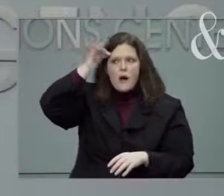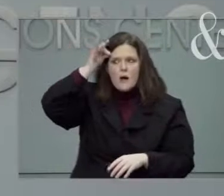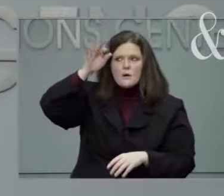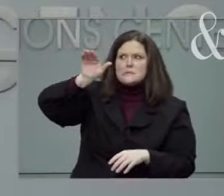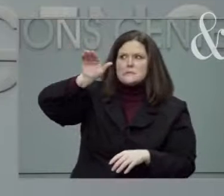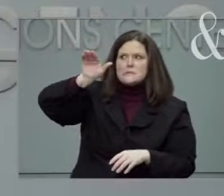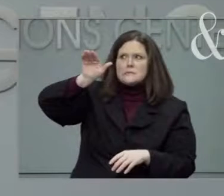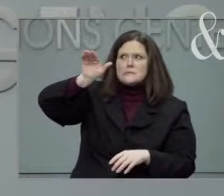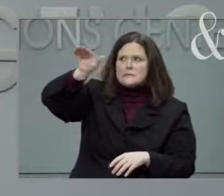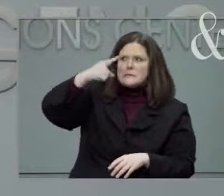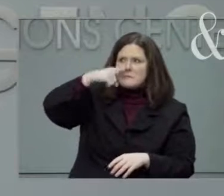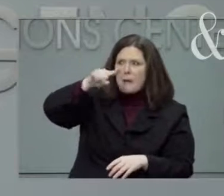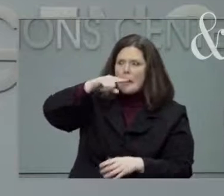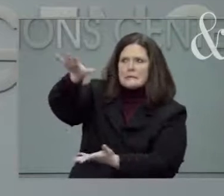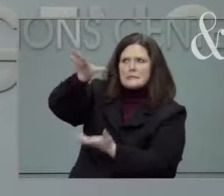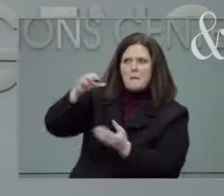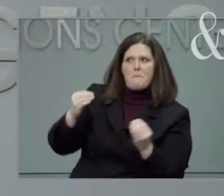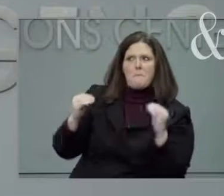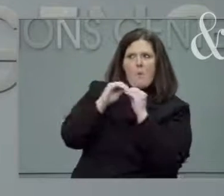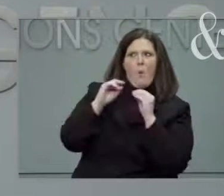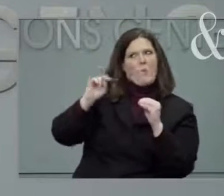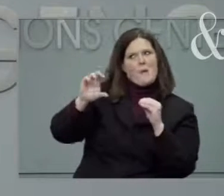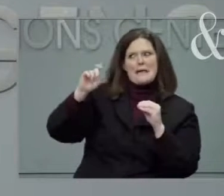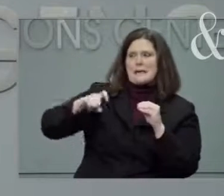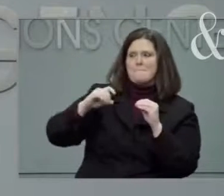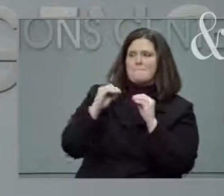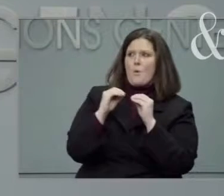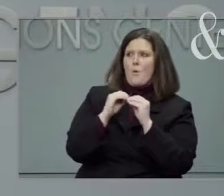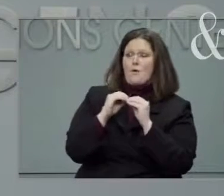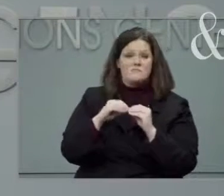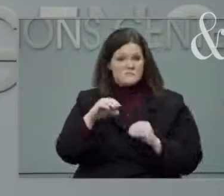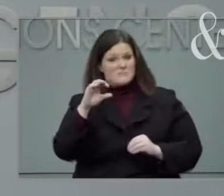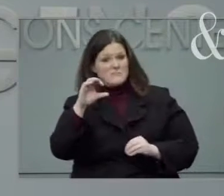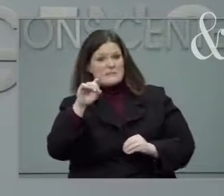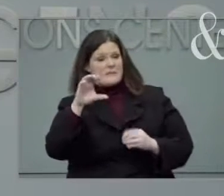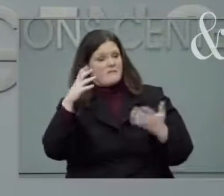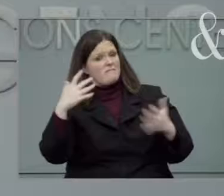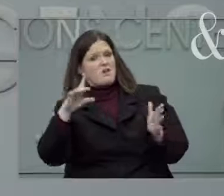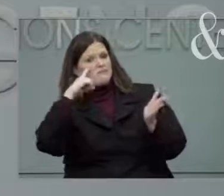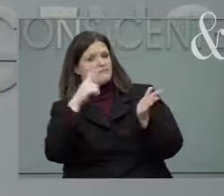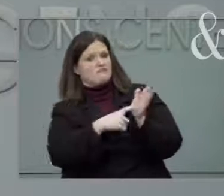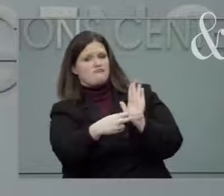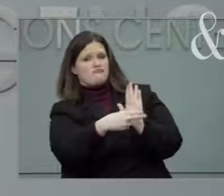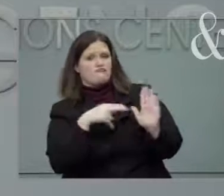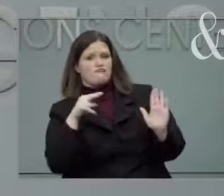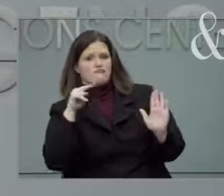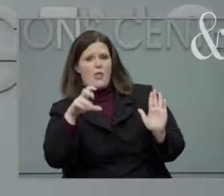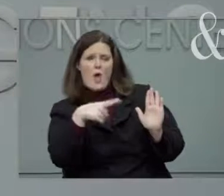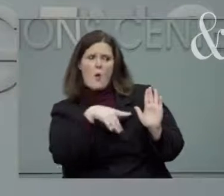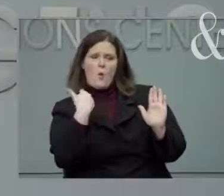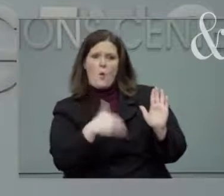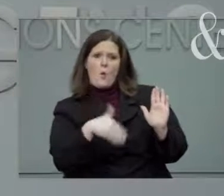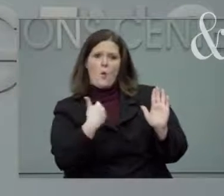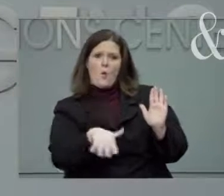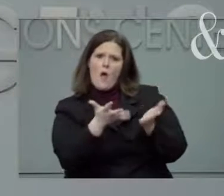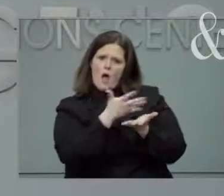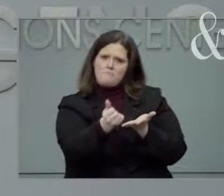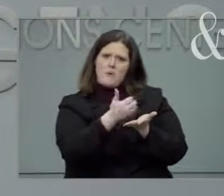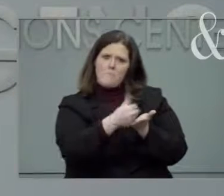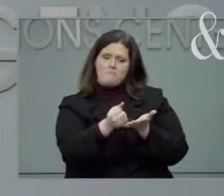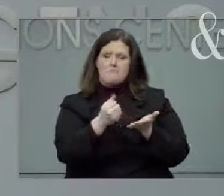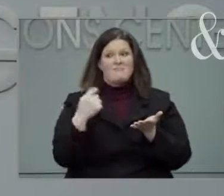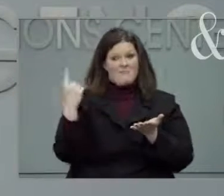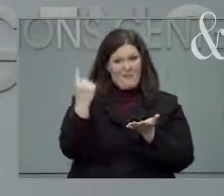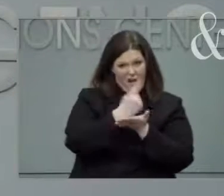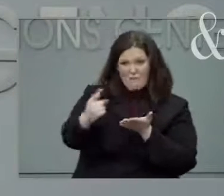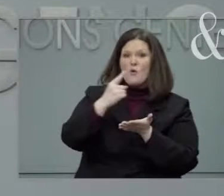more vaccine here. The CDC has represented that North Carolina is vaccinating at a very quick rate. We have used more than